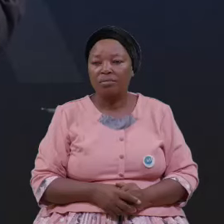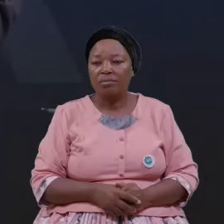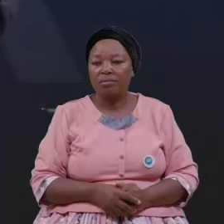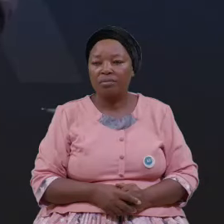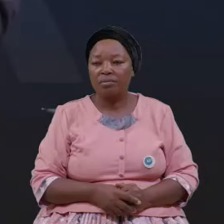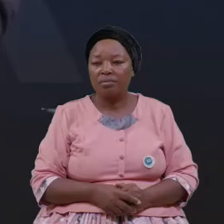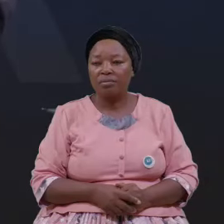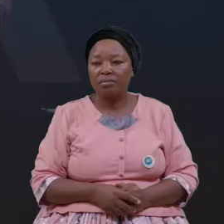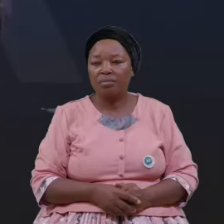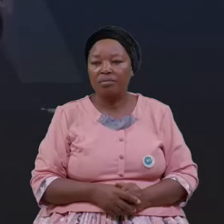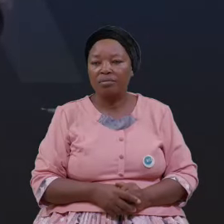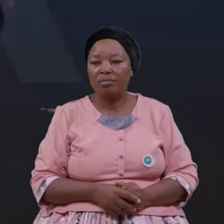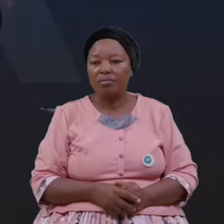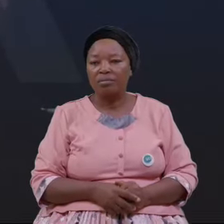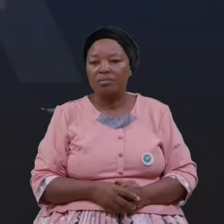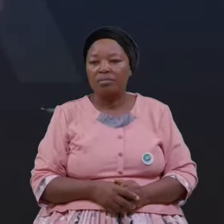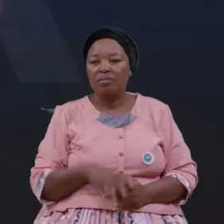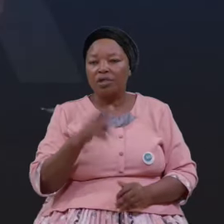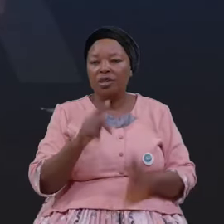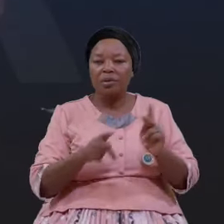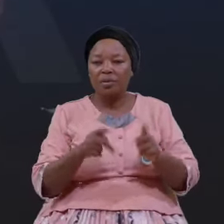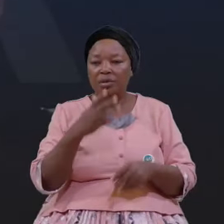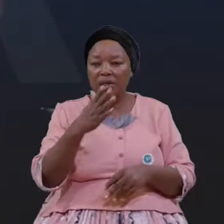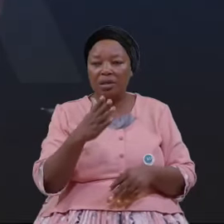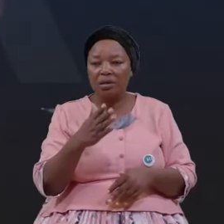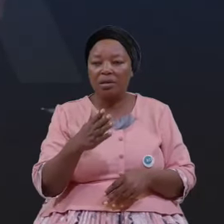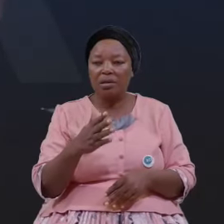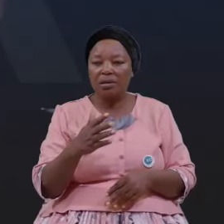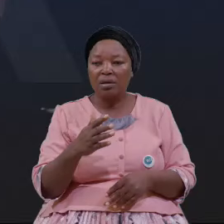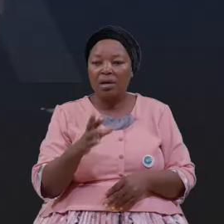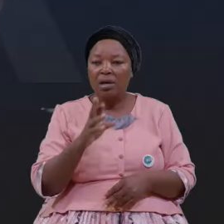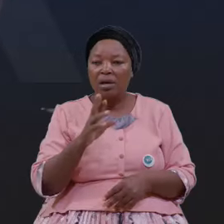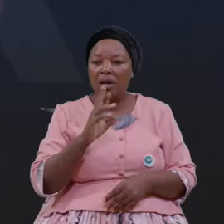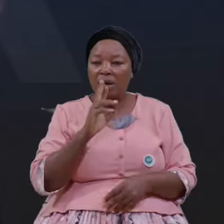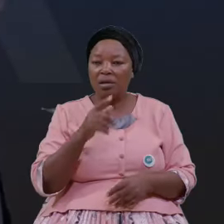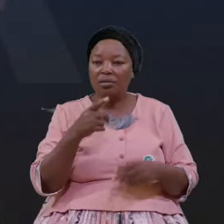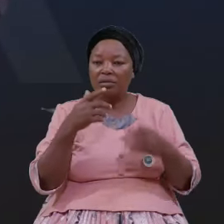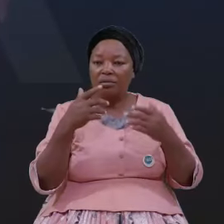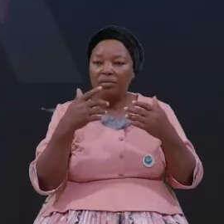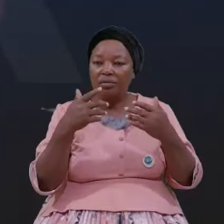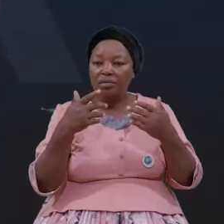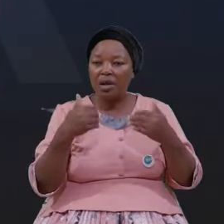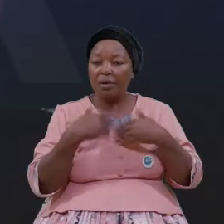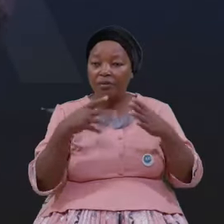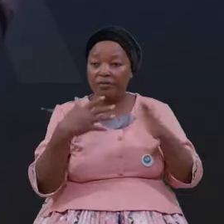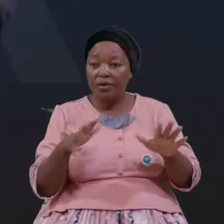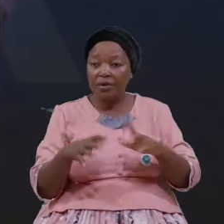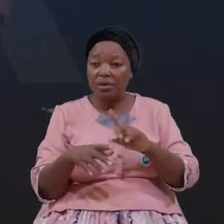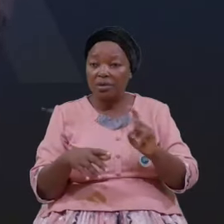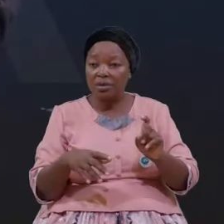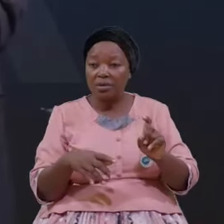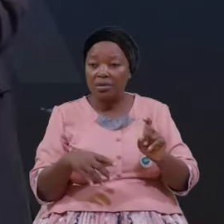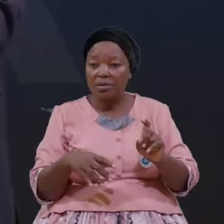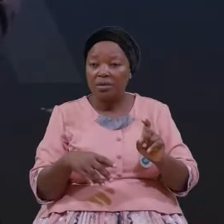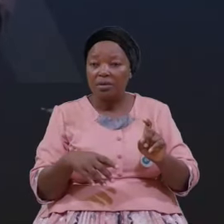Are you the people by the flag on now? Is it my right-hand side? If it is so, just do like this so